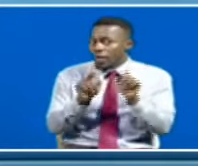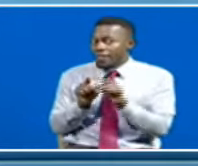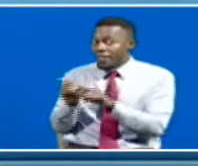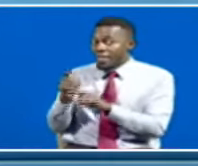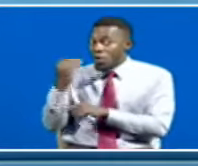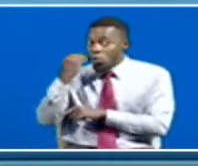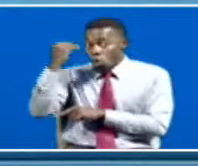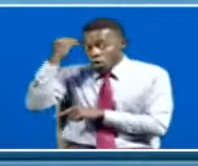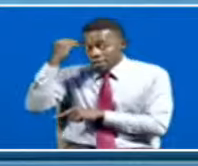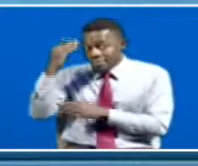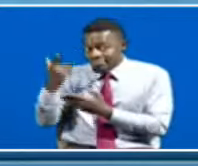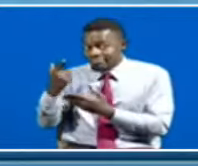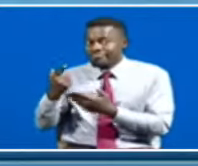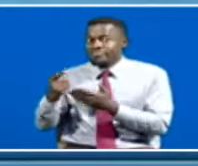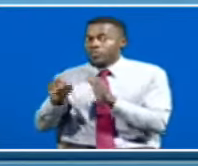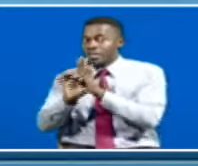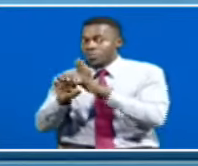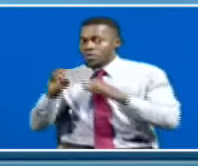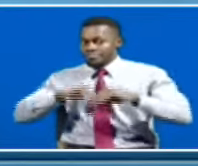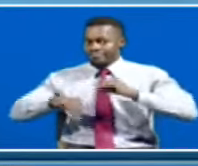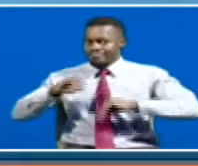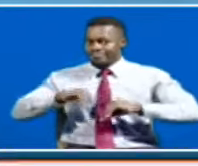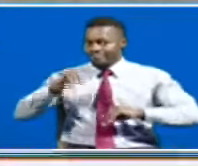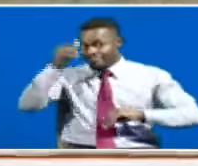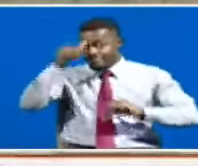agenda. Clement Masombo with that story.